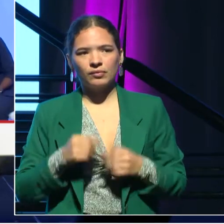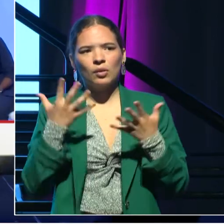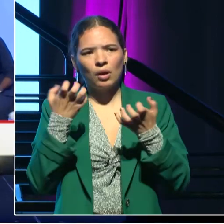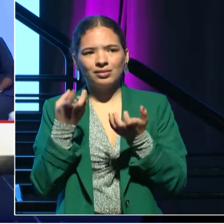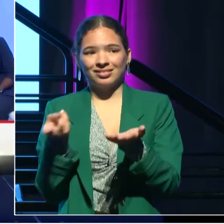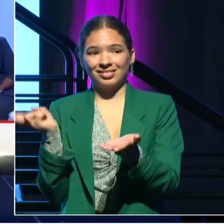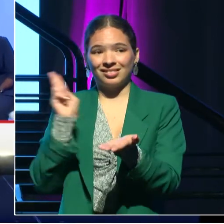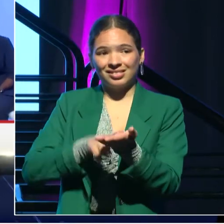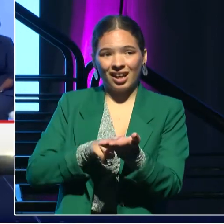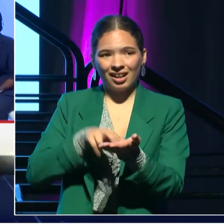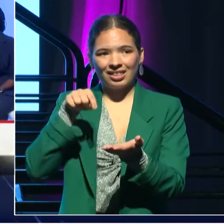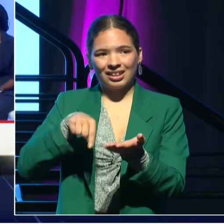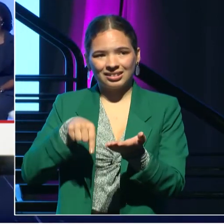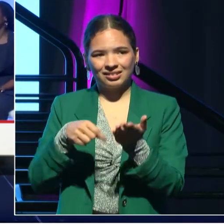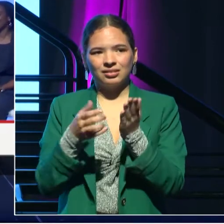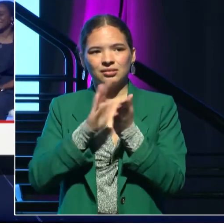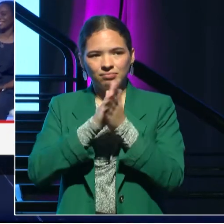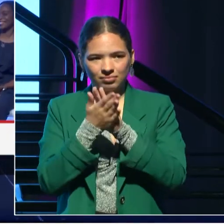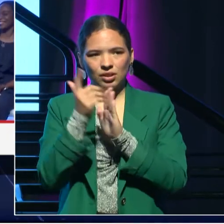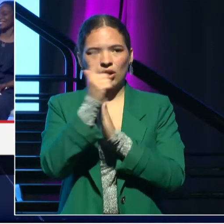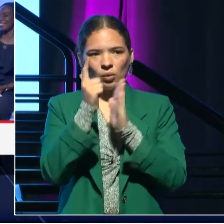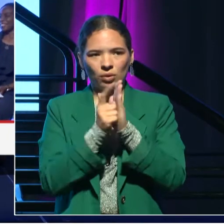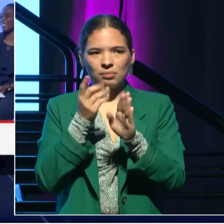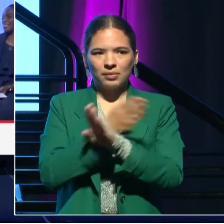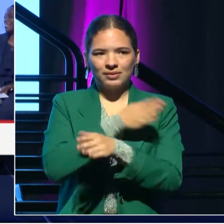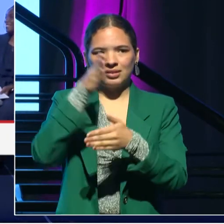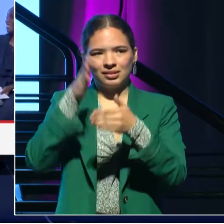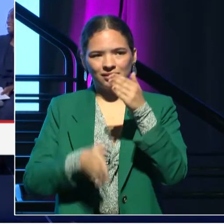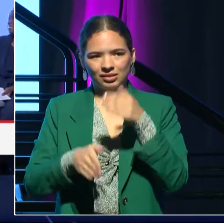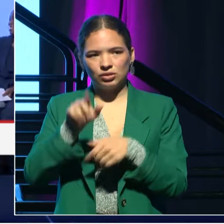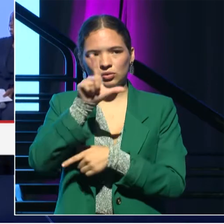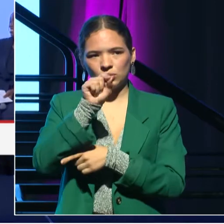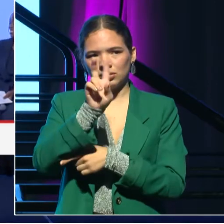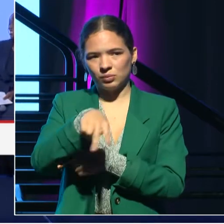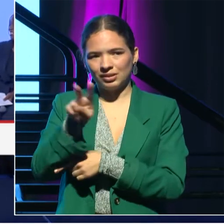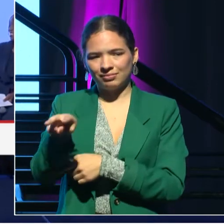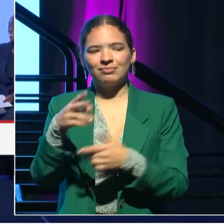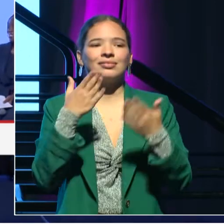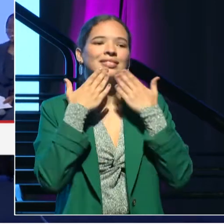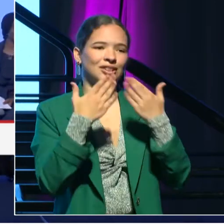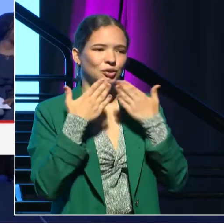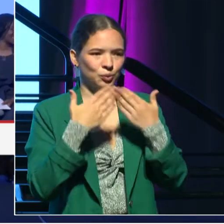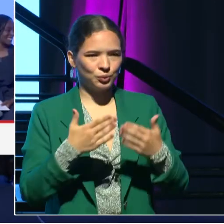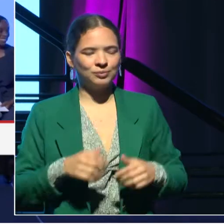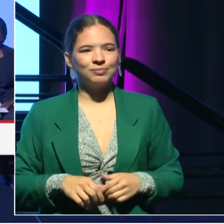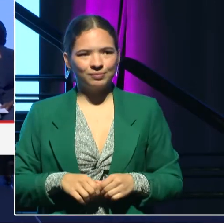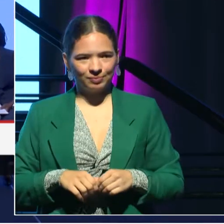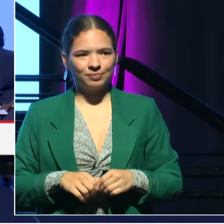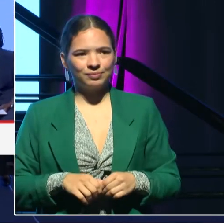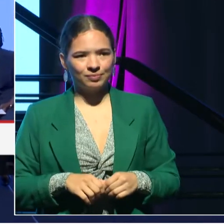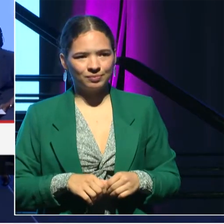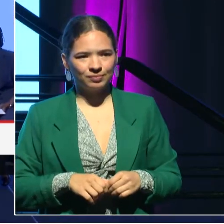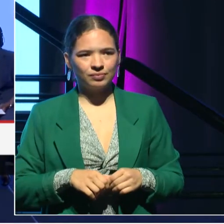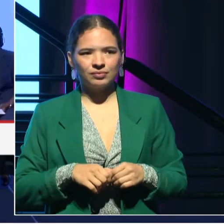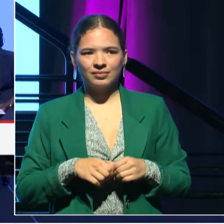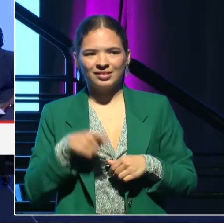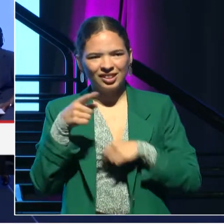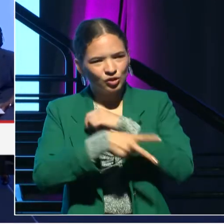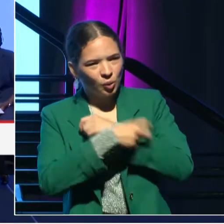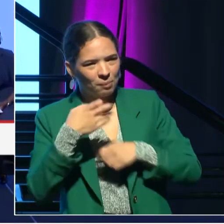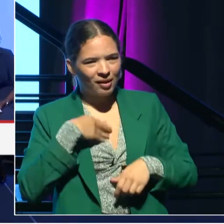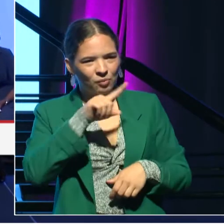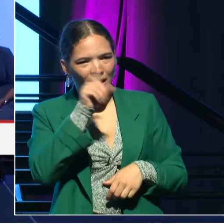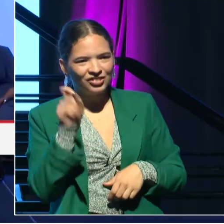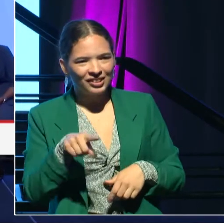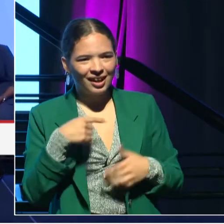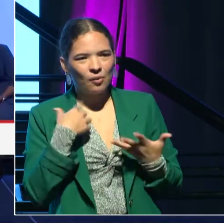2022. Thank you. Thank you. And Congresswoman Underwood, you just stole one of my questions, because I was going to ask you now, what does